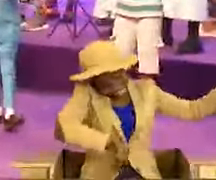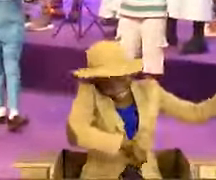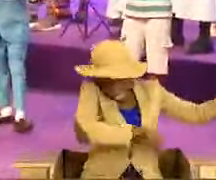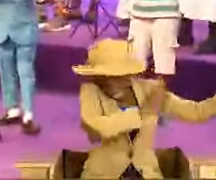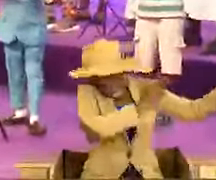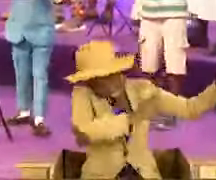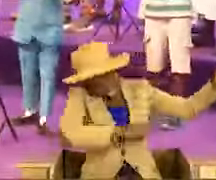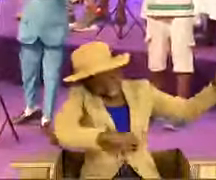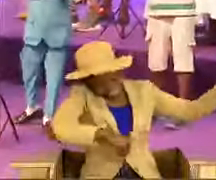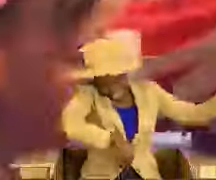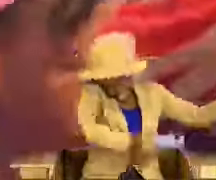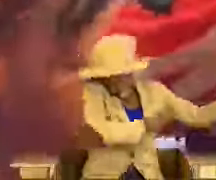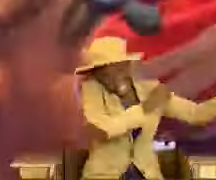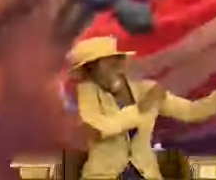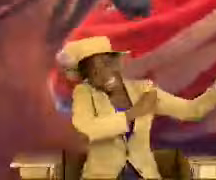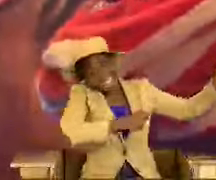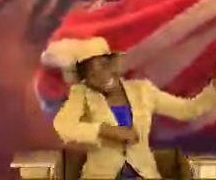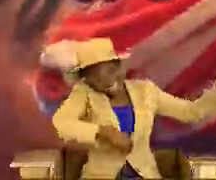kings